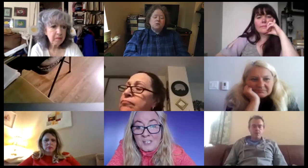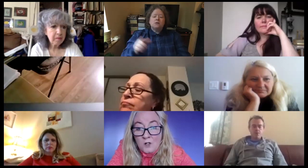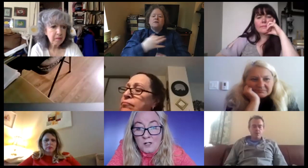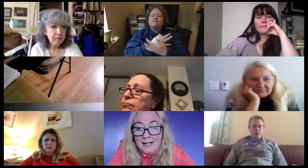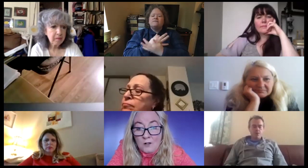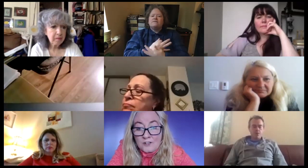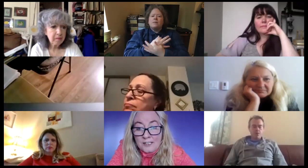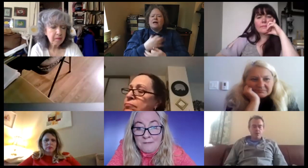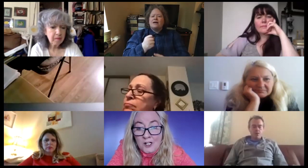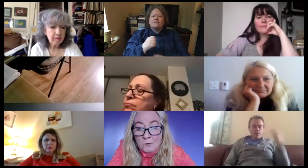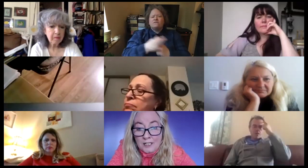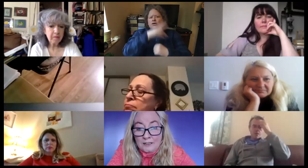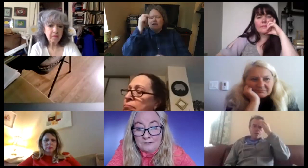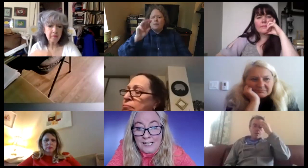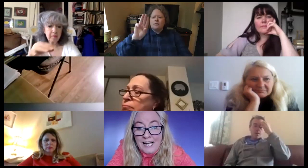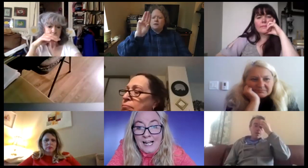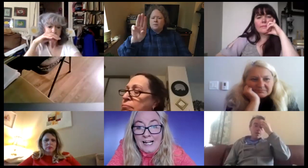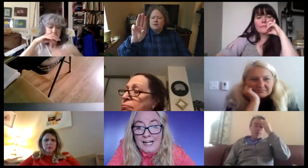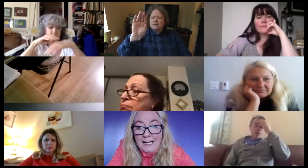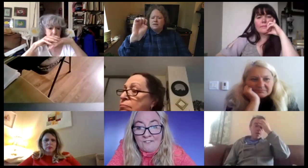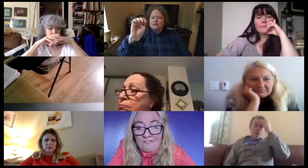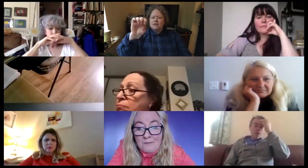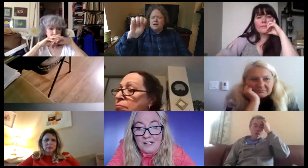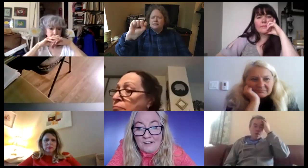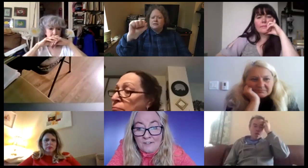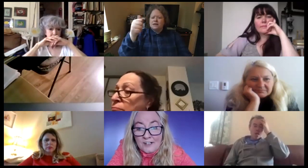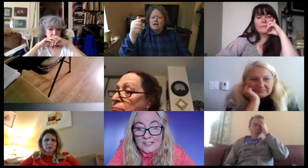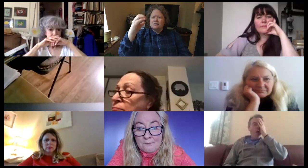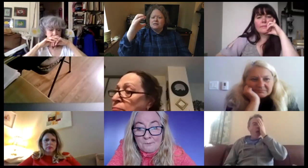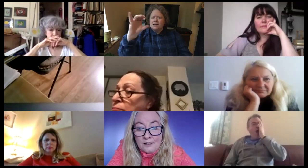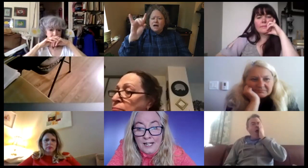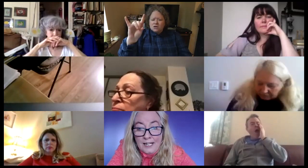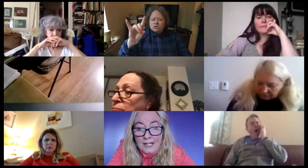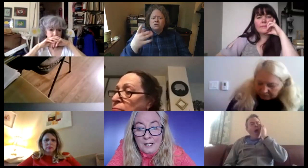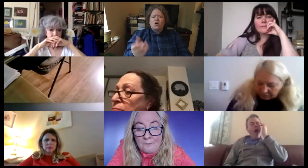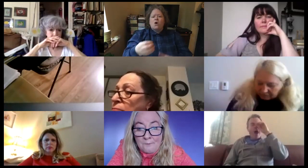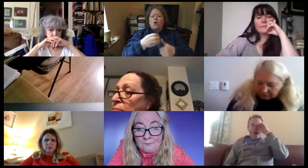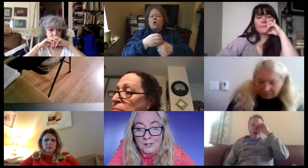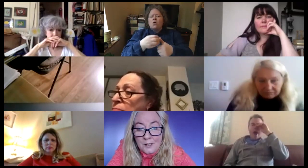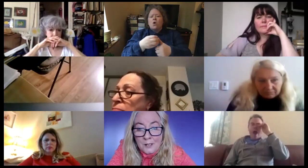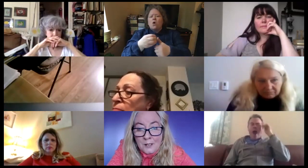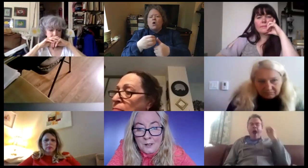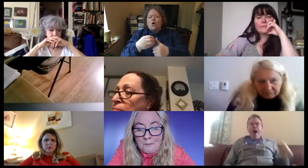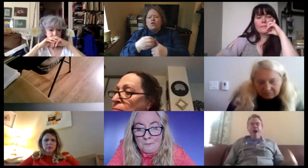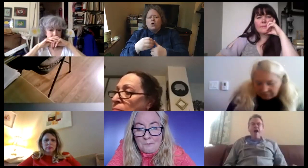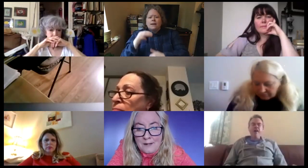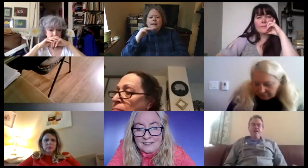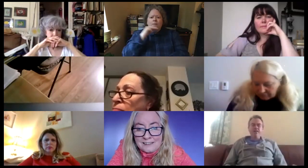and spoke about Emmanuel and the family, for example,